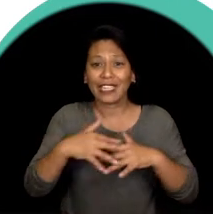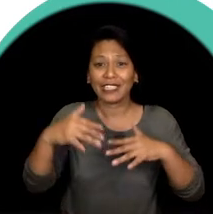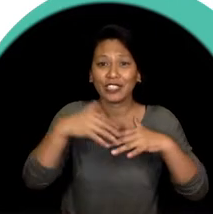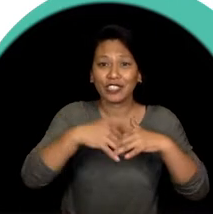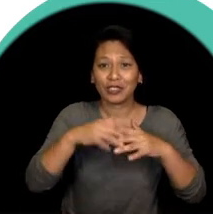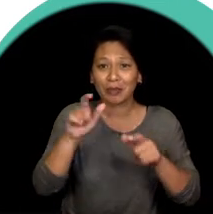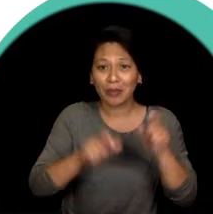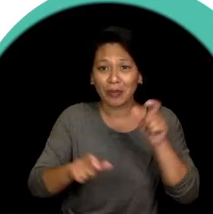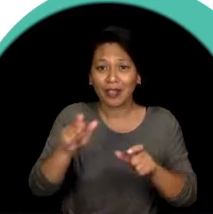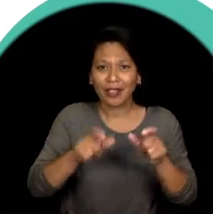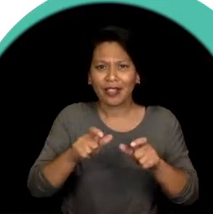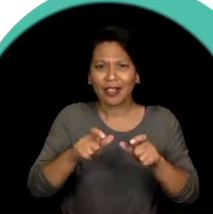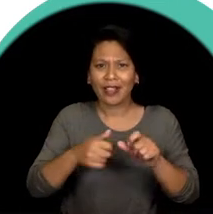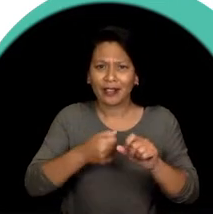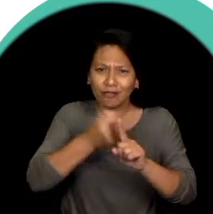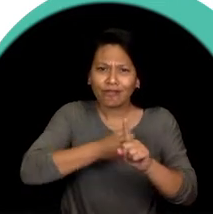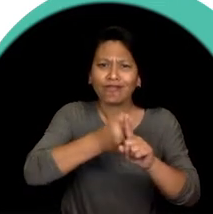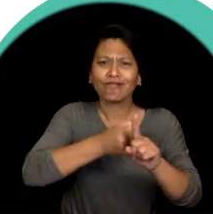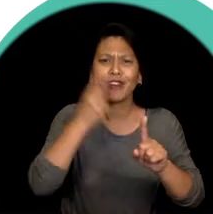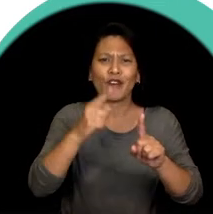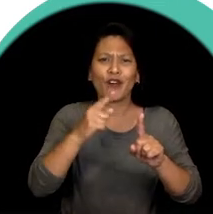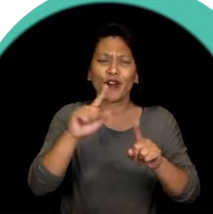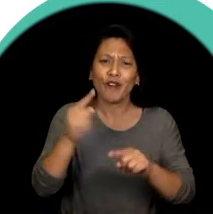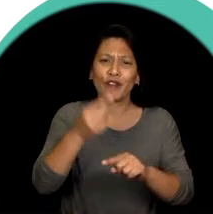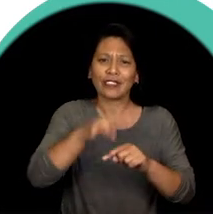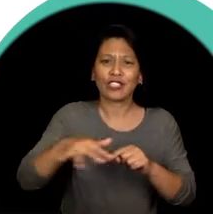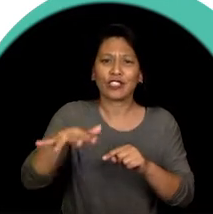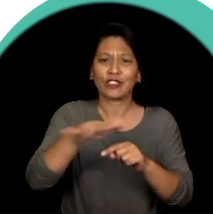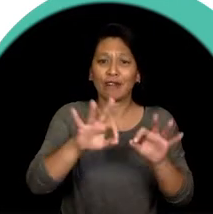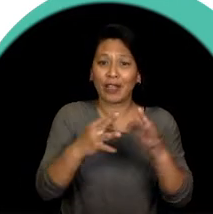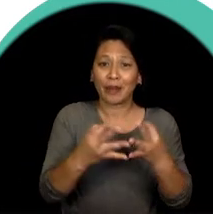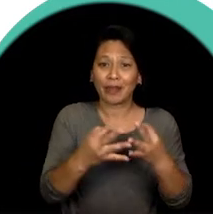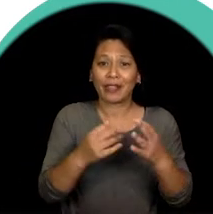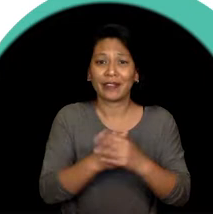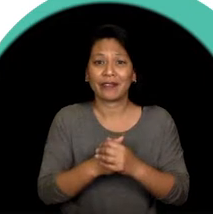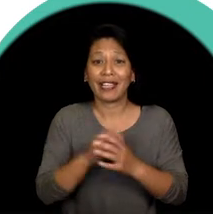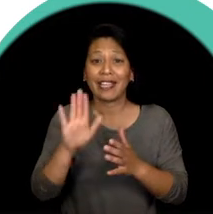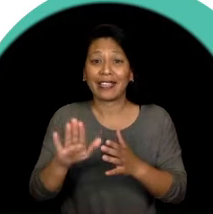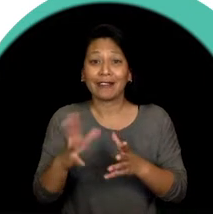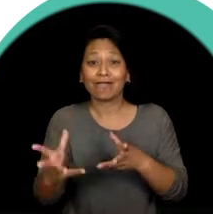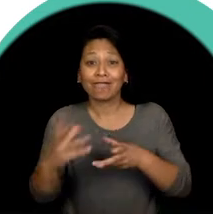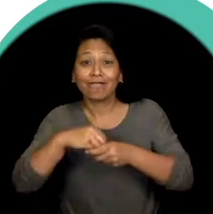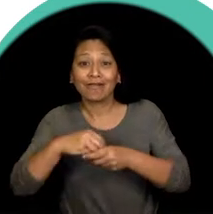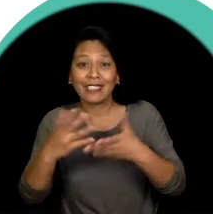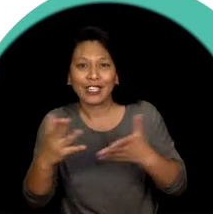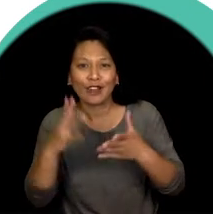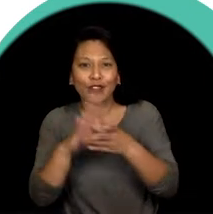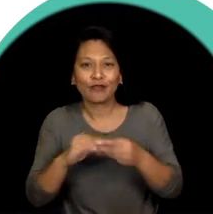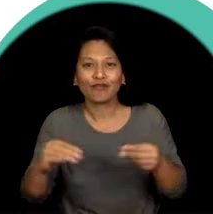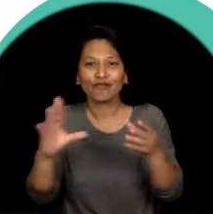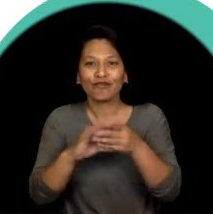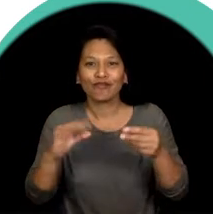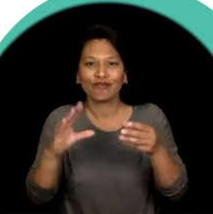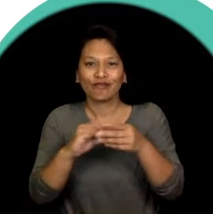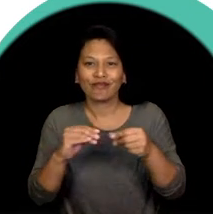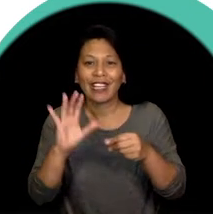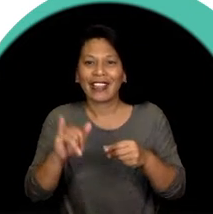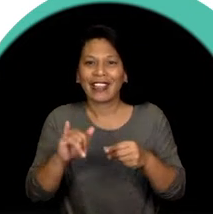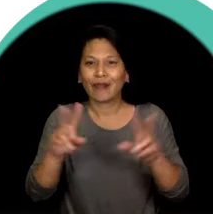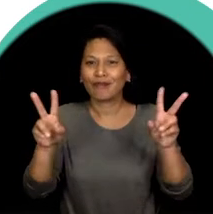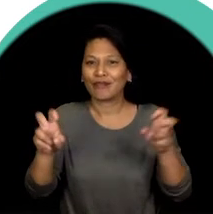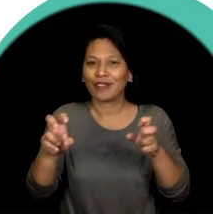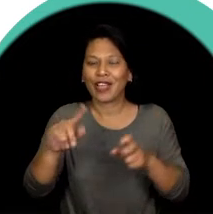the significance of a memory bundle, the center of the action in the latest of his Mighty Muskrats Mystery